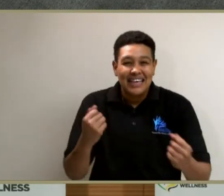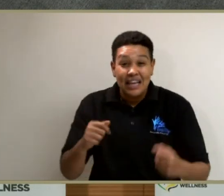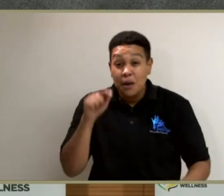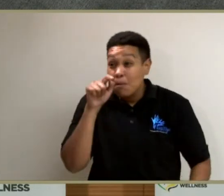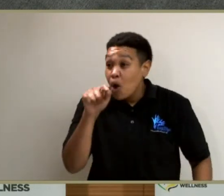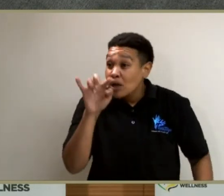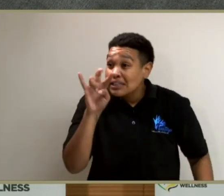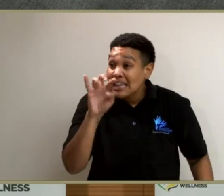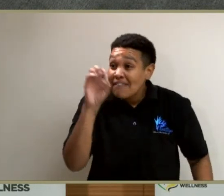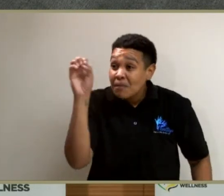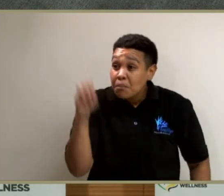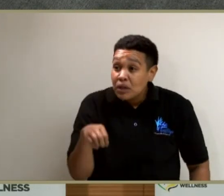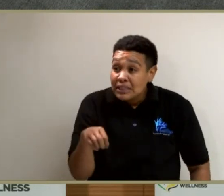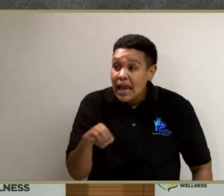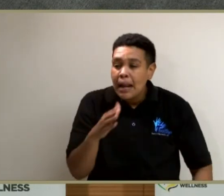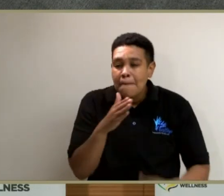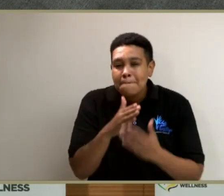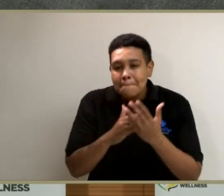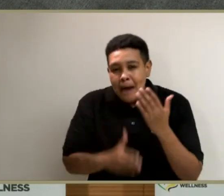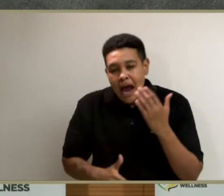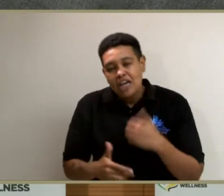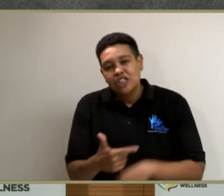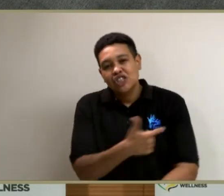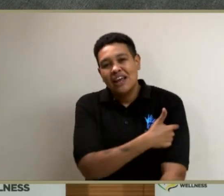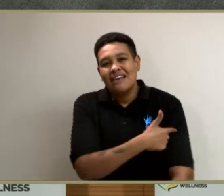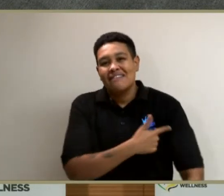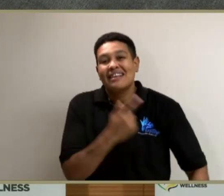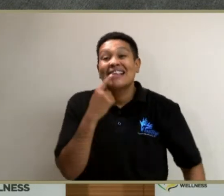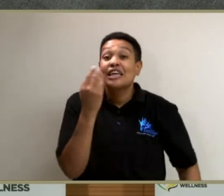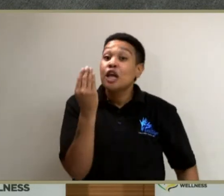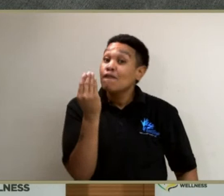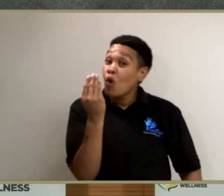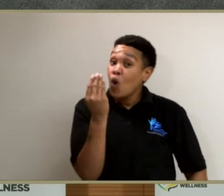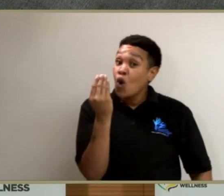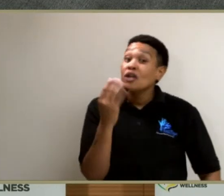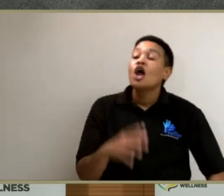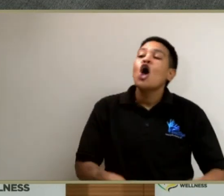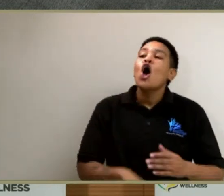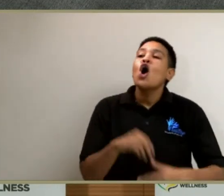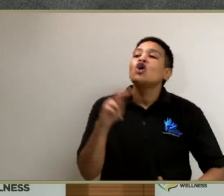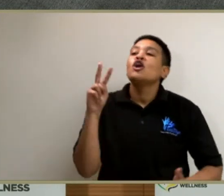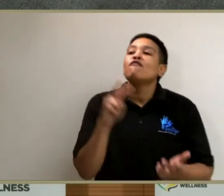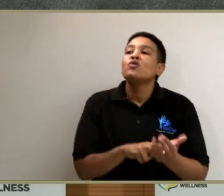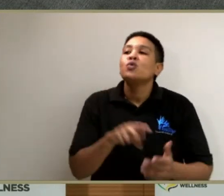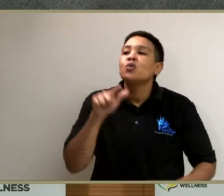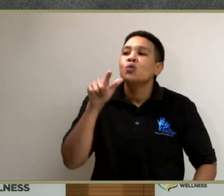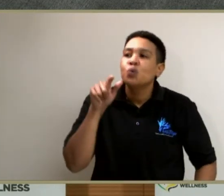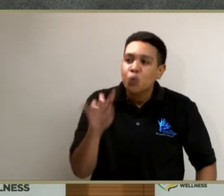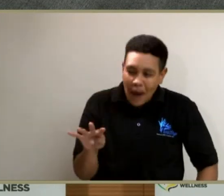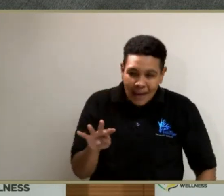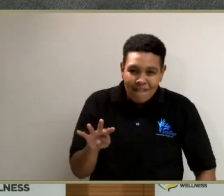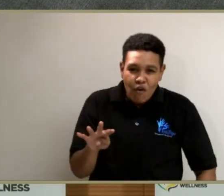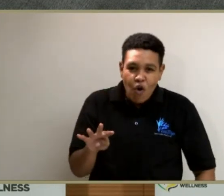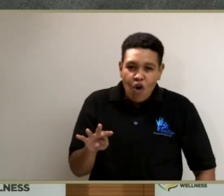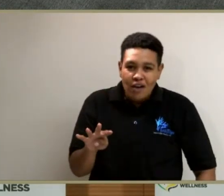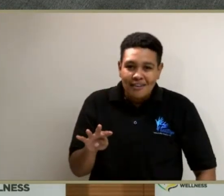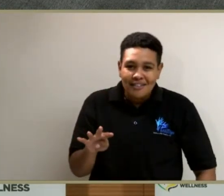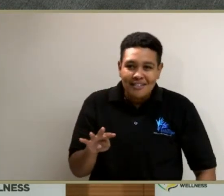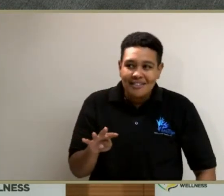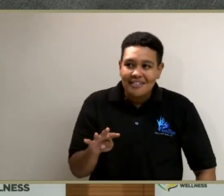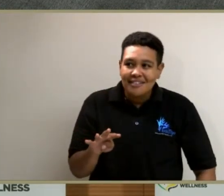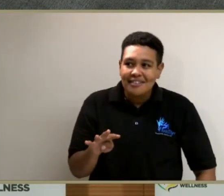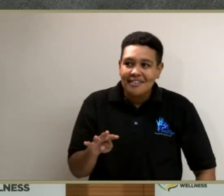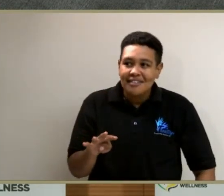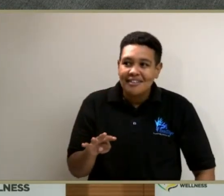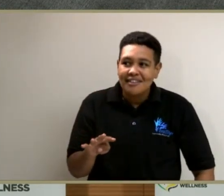0.7% partially vaccinated. That's 14 of 2024. 14. That means